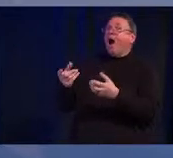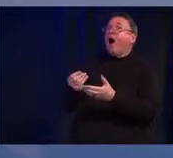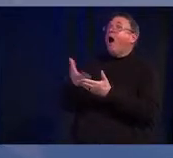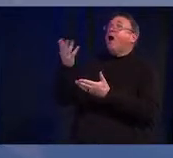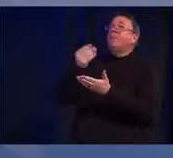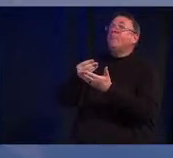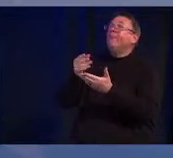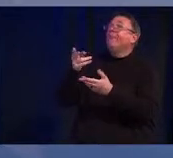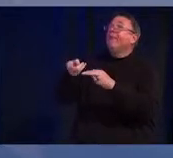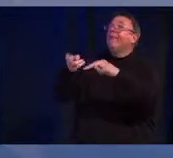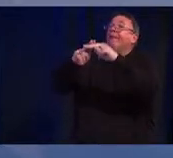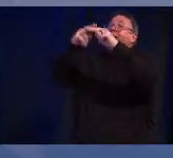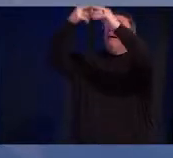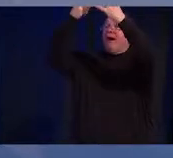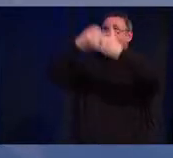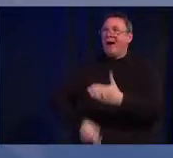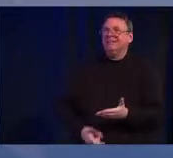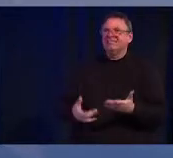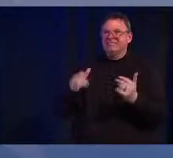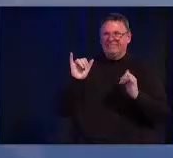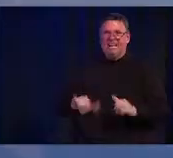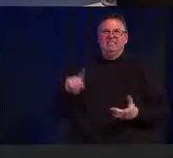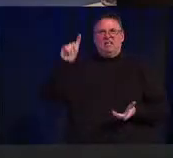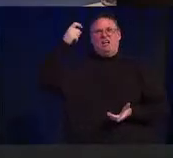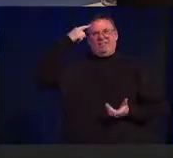government spending gone out of control.